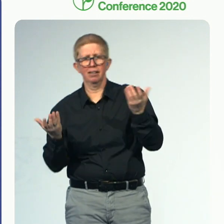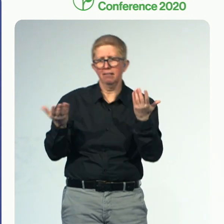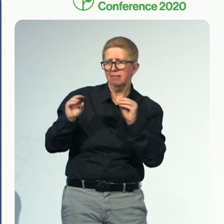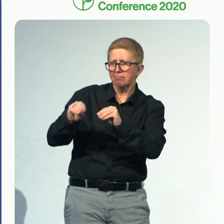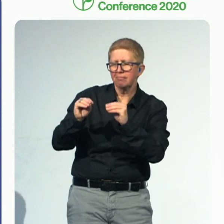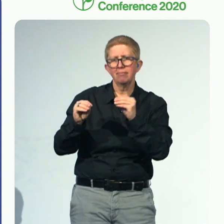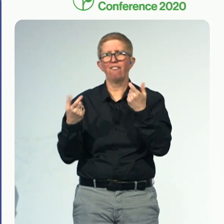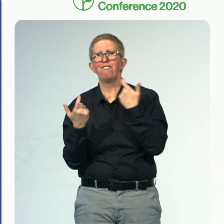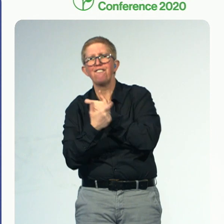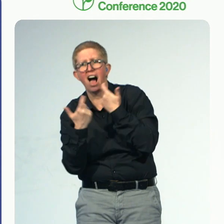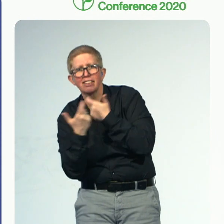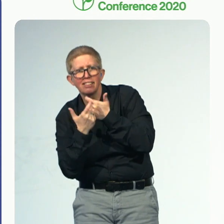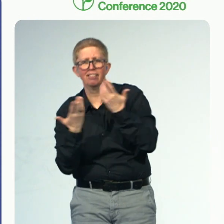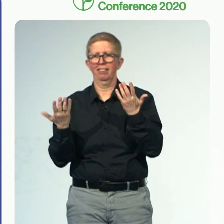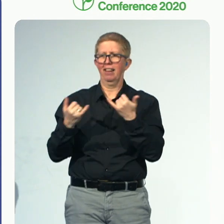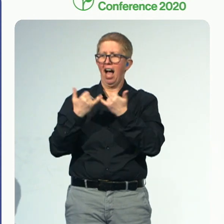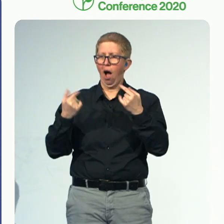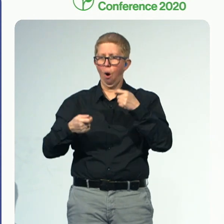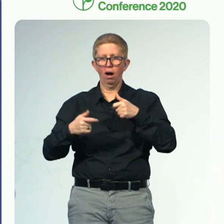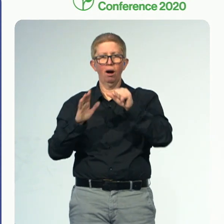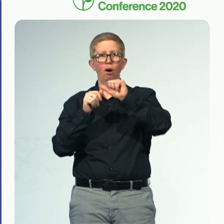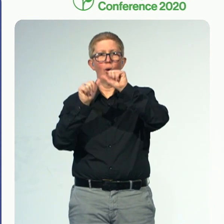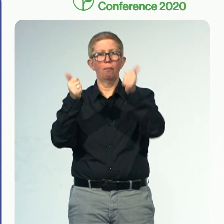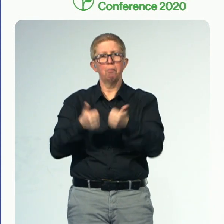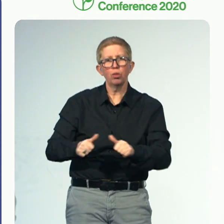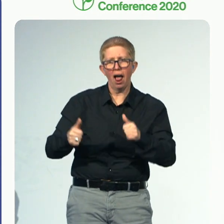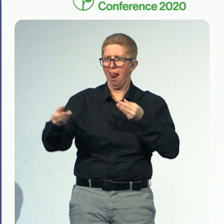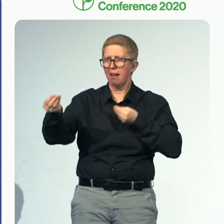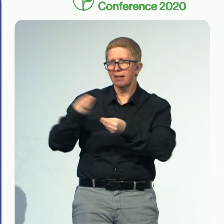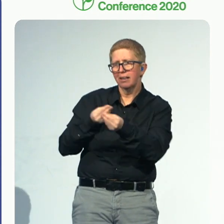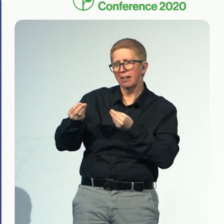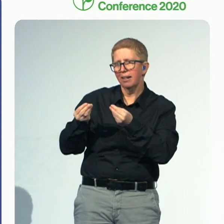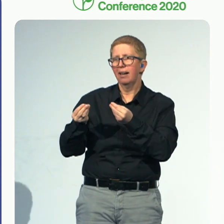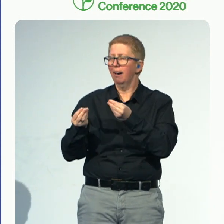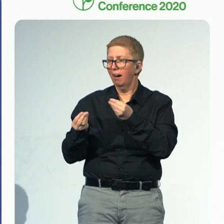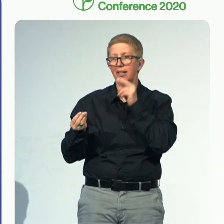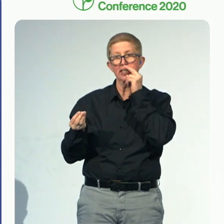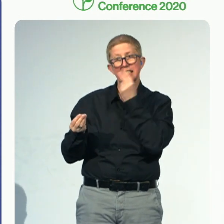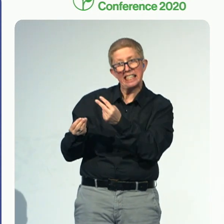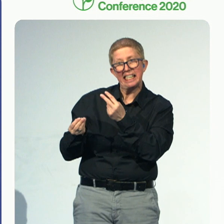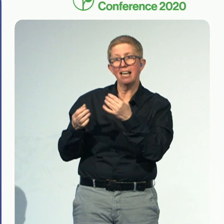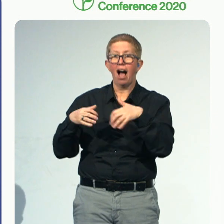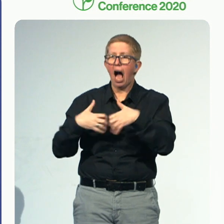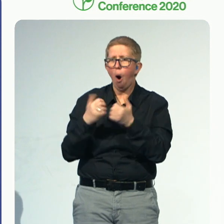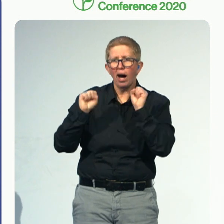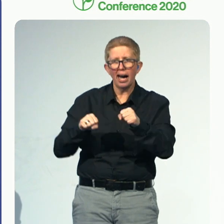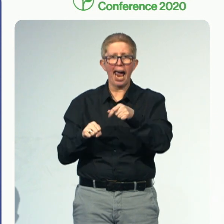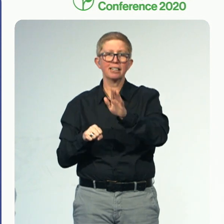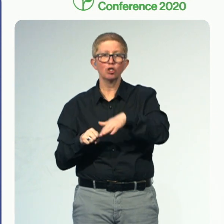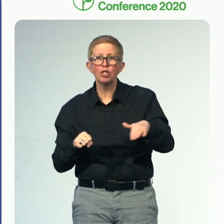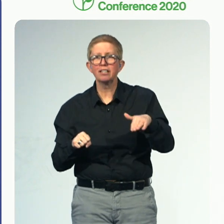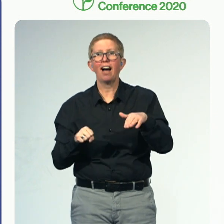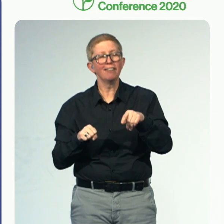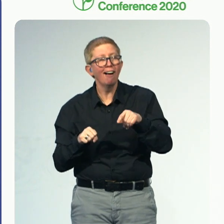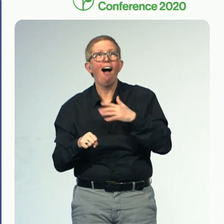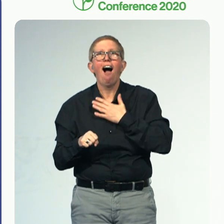role-playing, demonstration. It's not just interesting and enticing for students to engage and learn, because all people